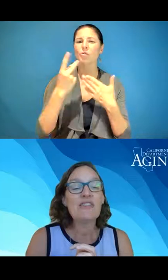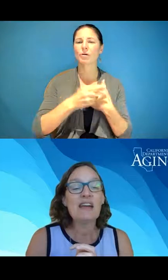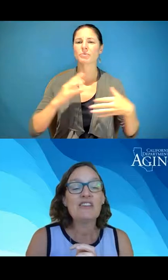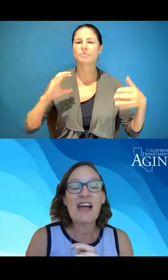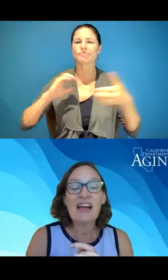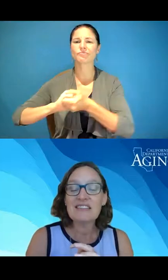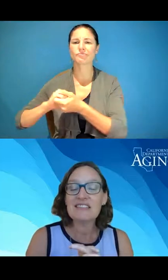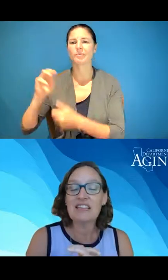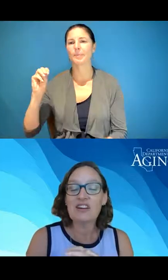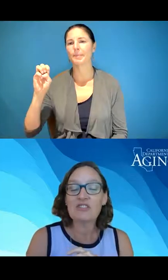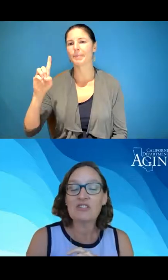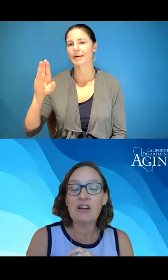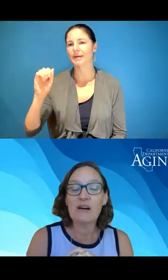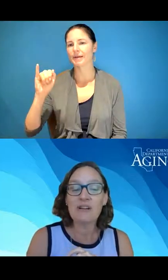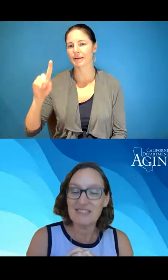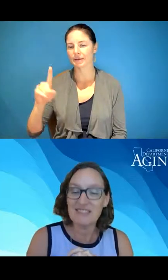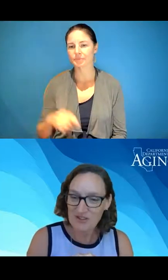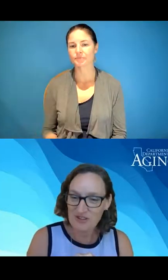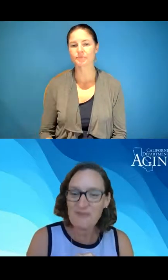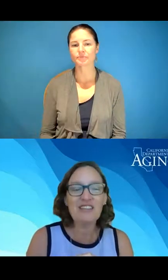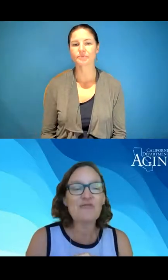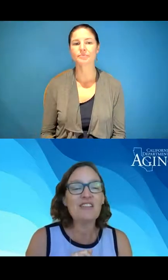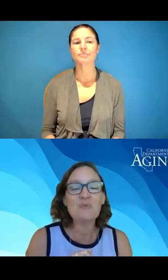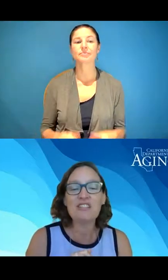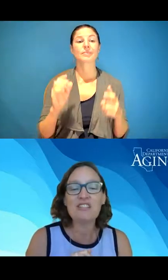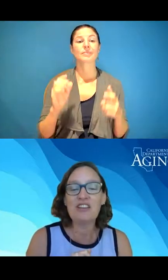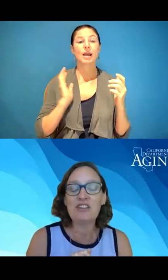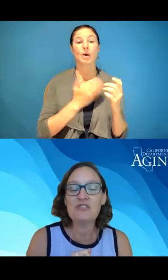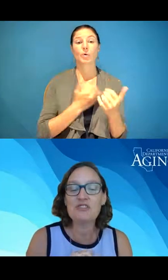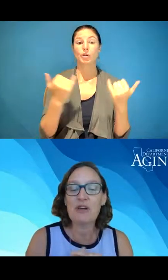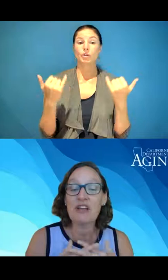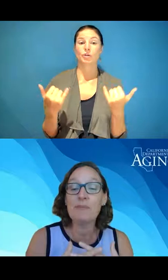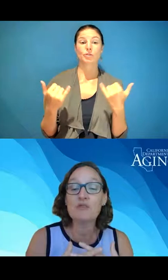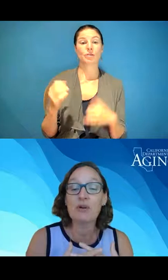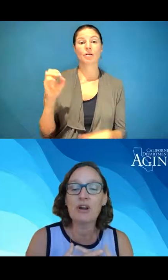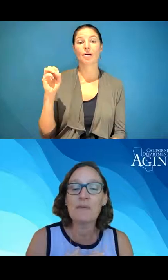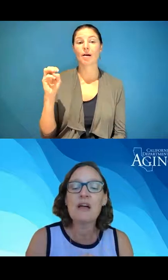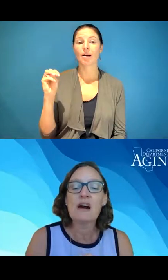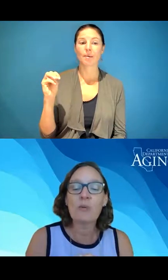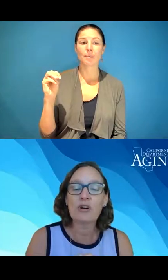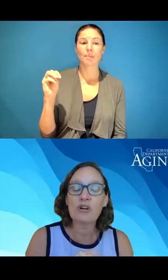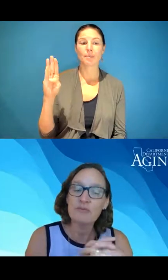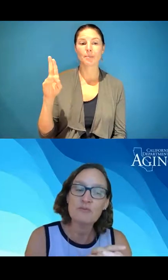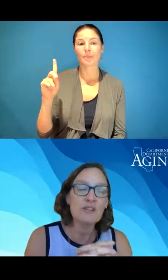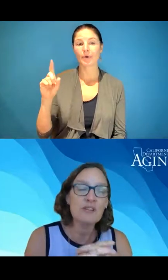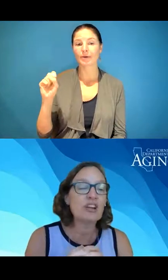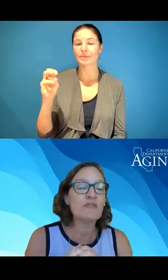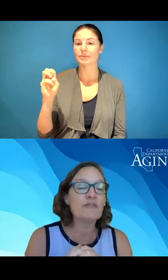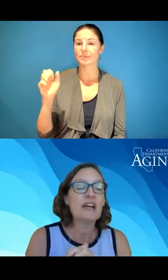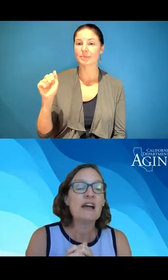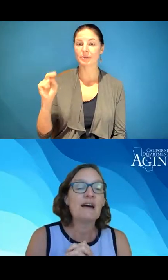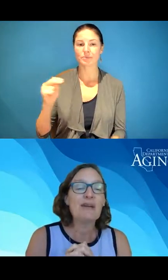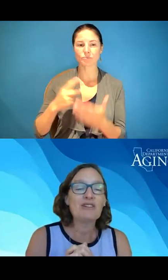And then our acting state long-term care ombuds, thank you, Eden Rosales, will tell you the good news about the ombuds program, work on response and